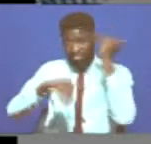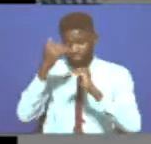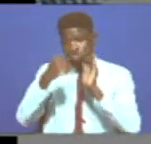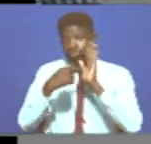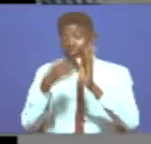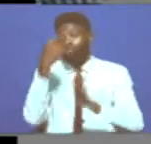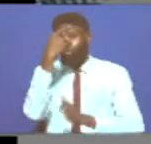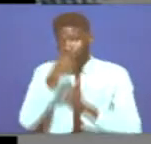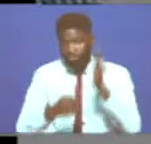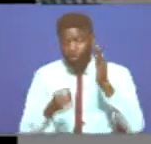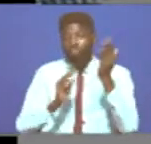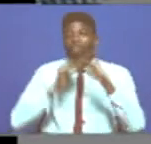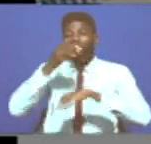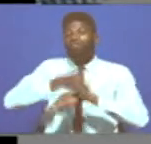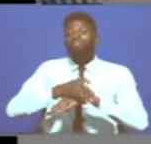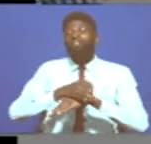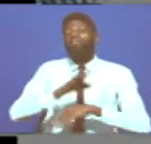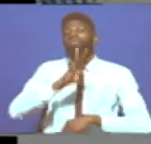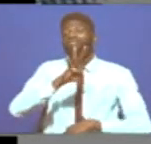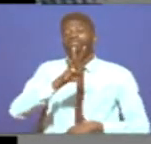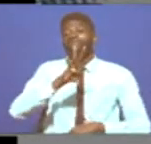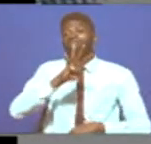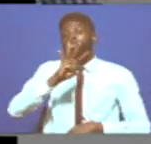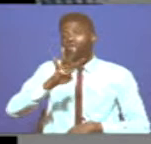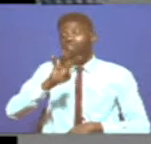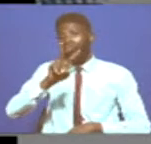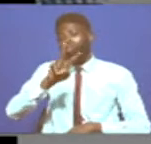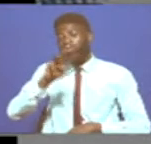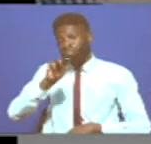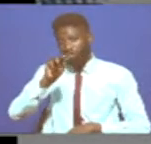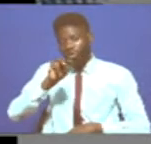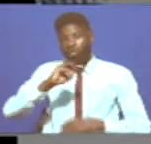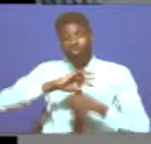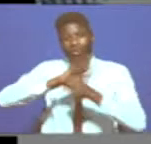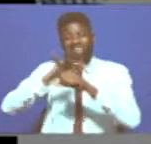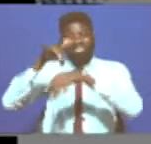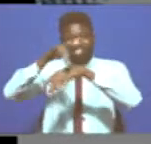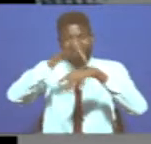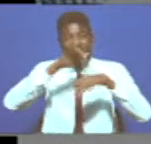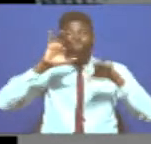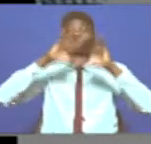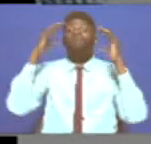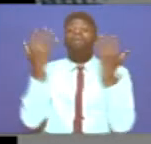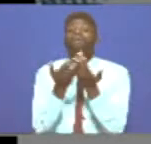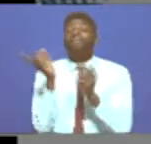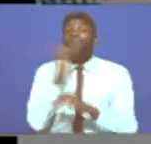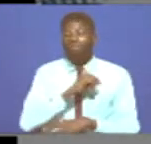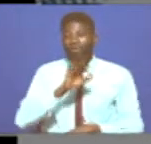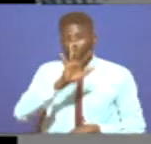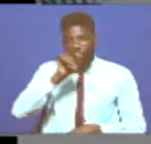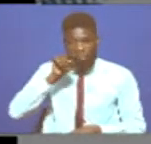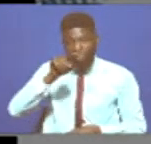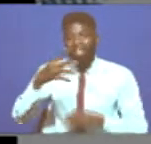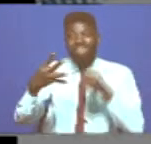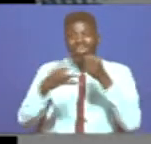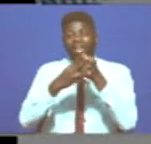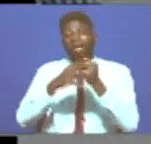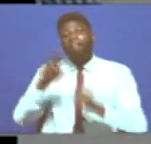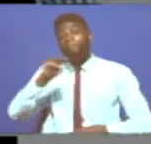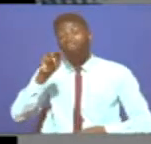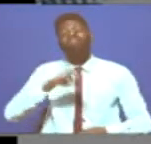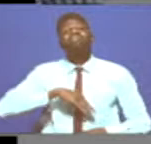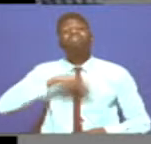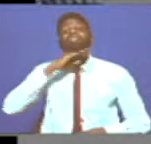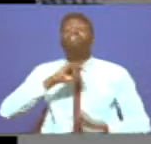442 million COVID-19 infections have been confirmed globally, with 5.9 million deaths reported so